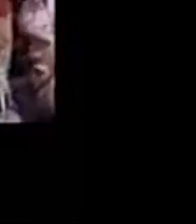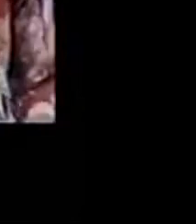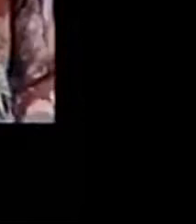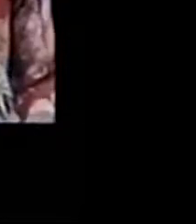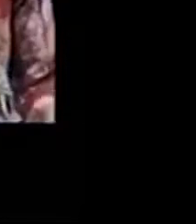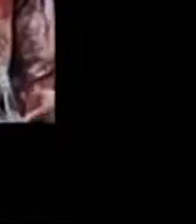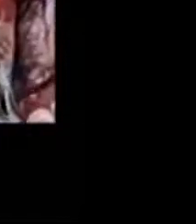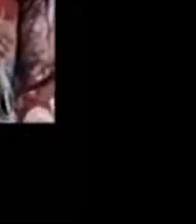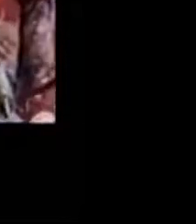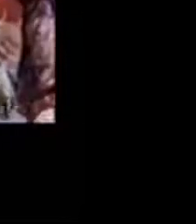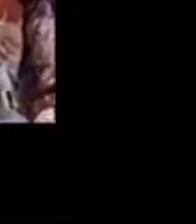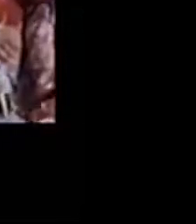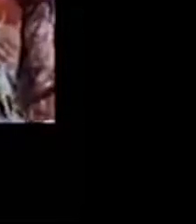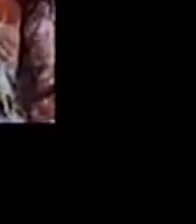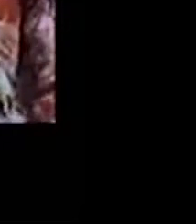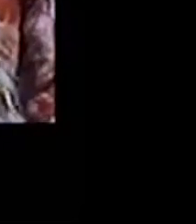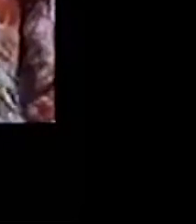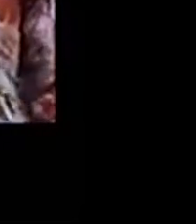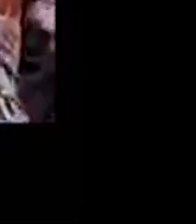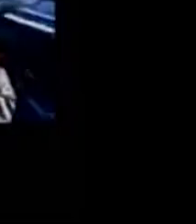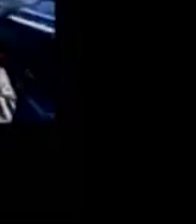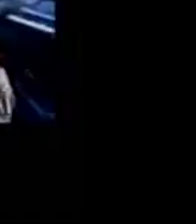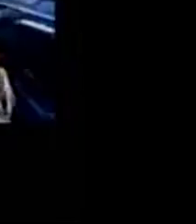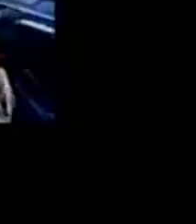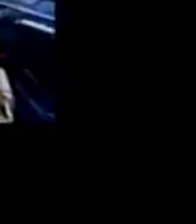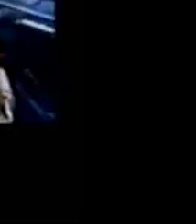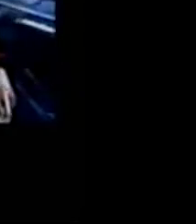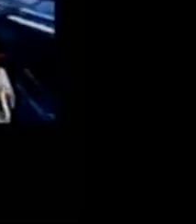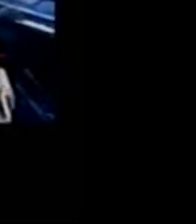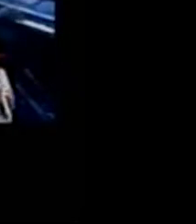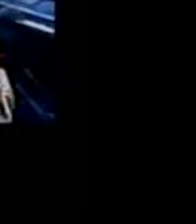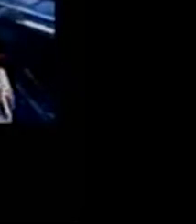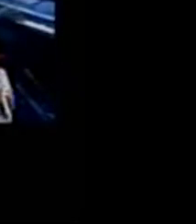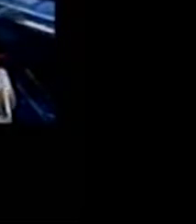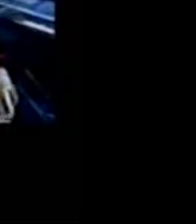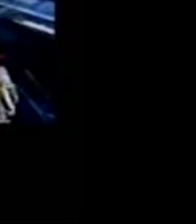night so tonight is your night tonight